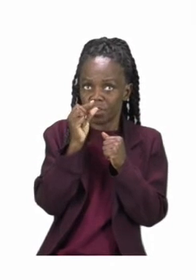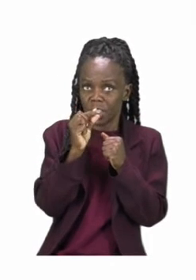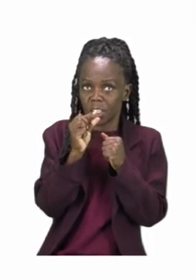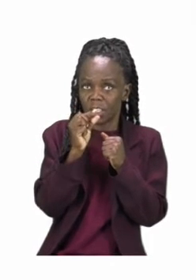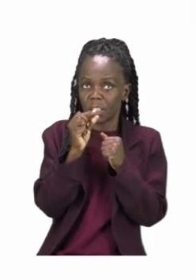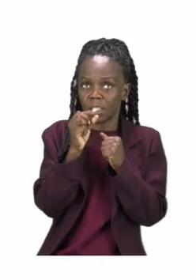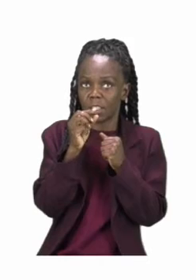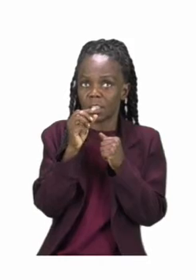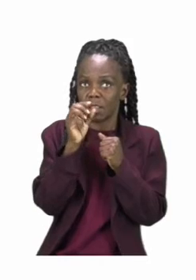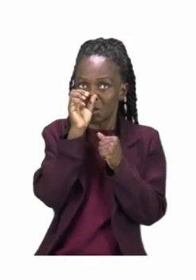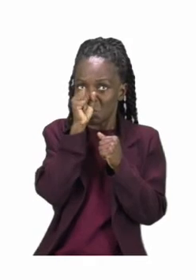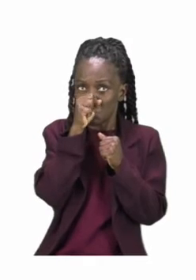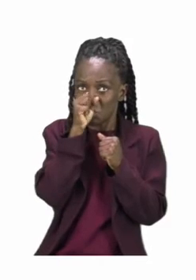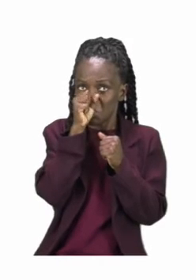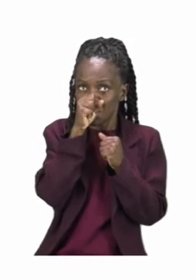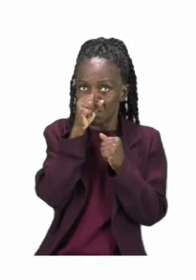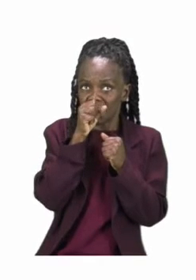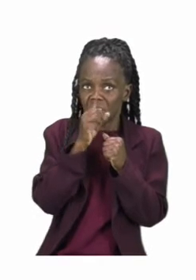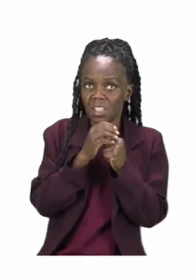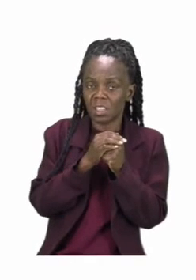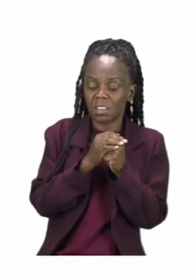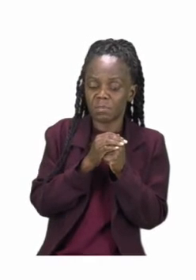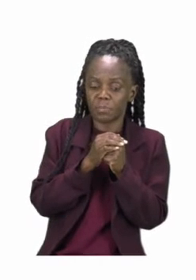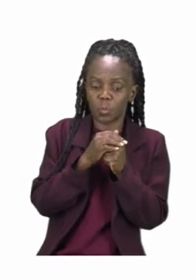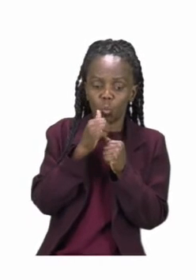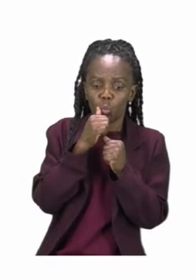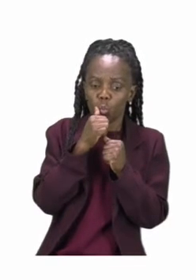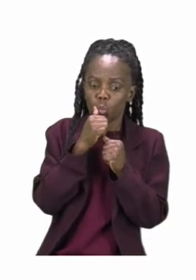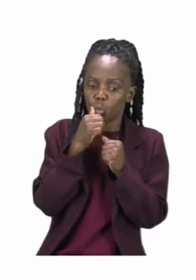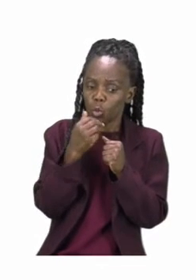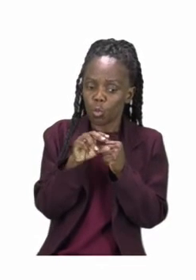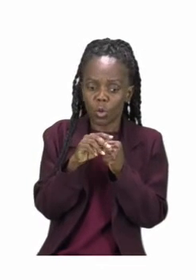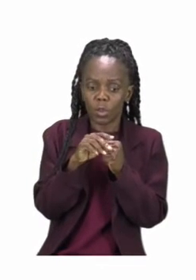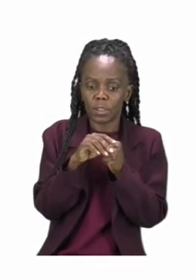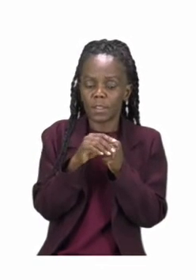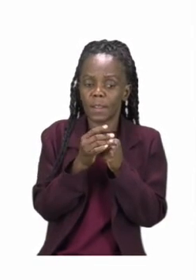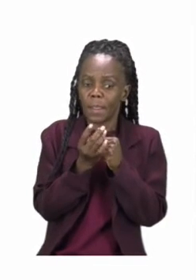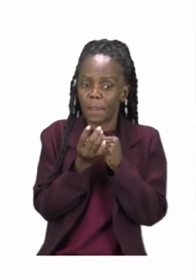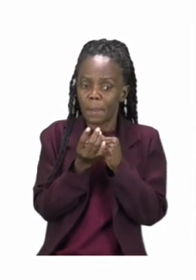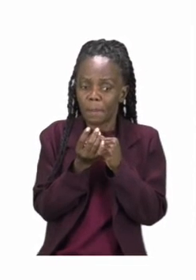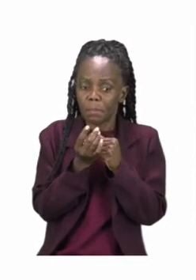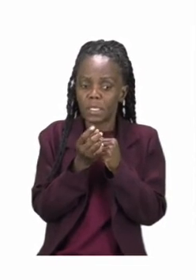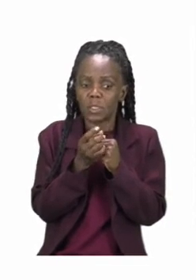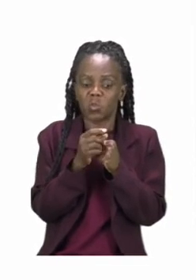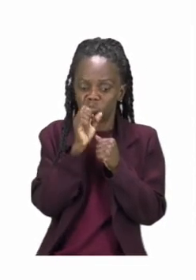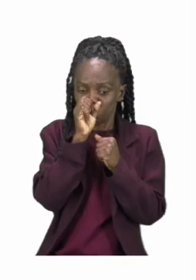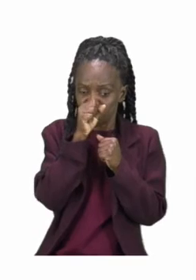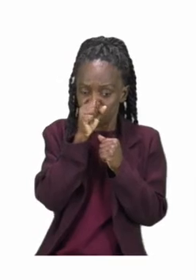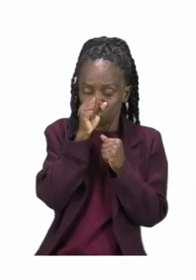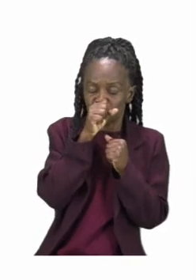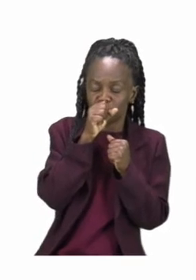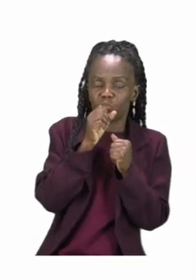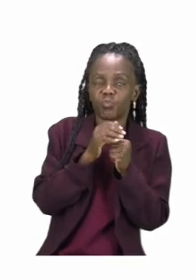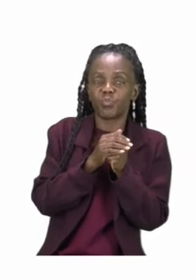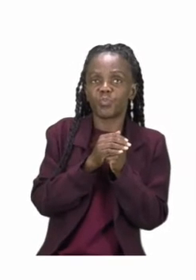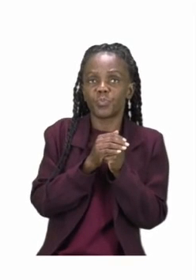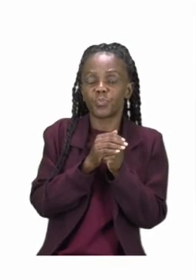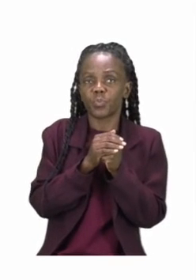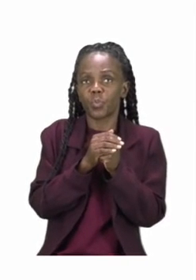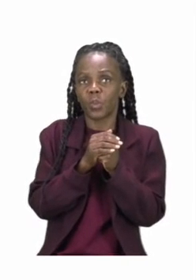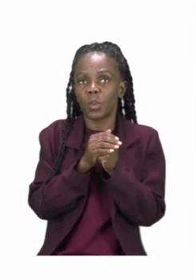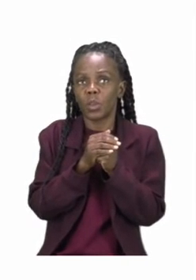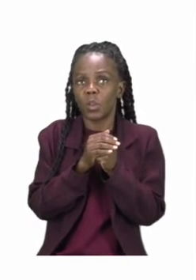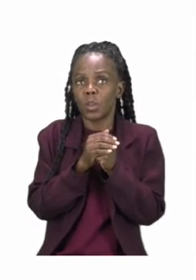closer until he got close enough to the pig building the house of